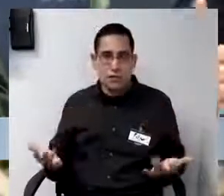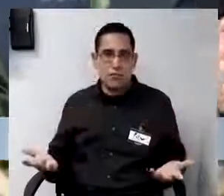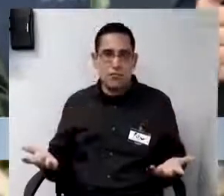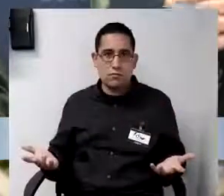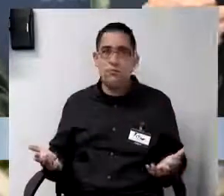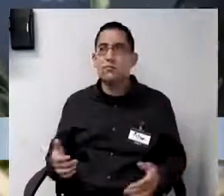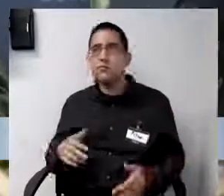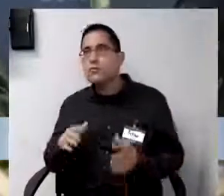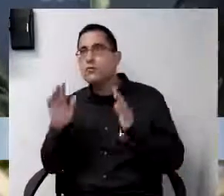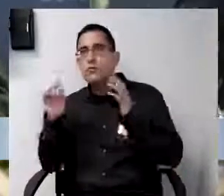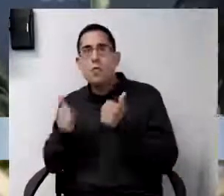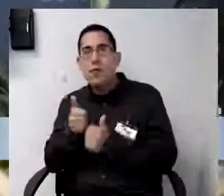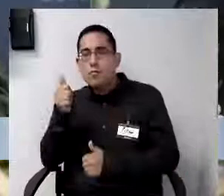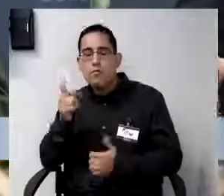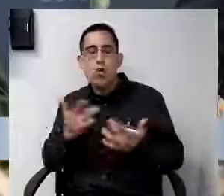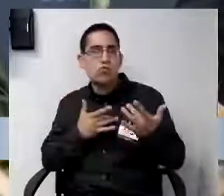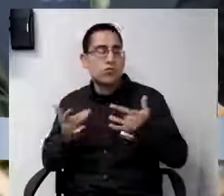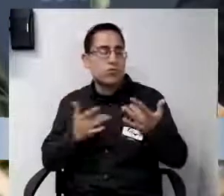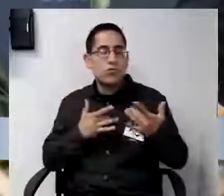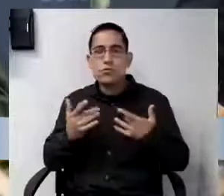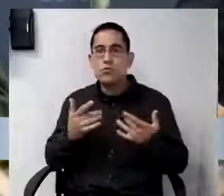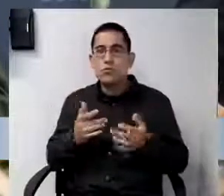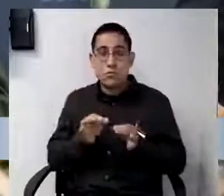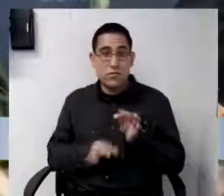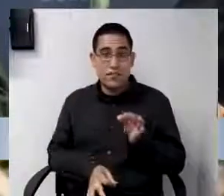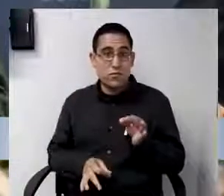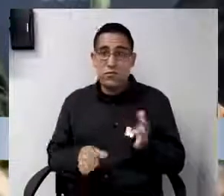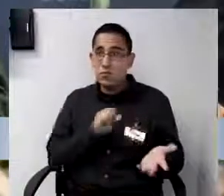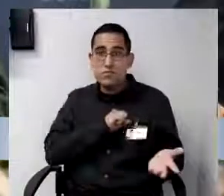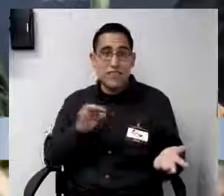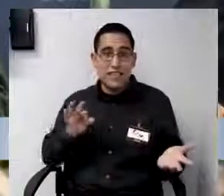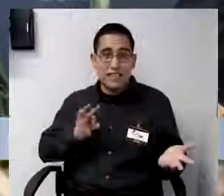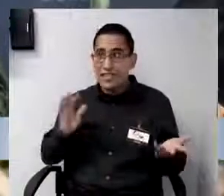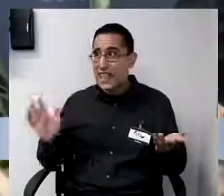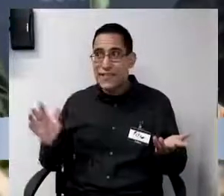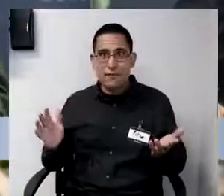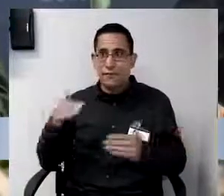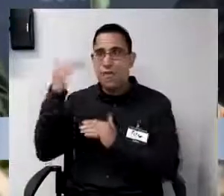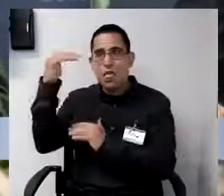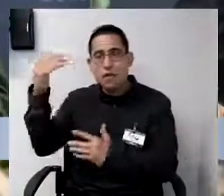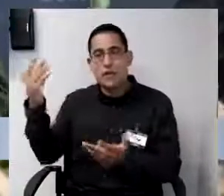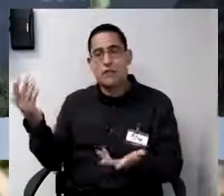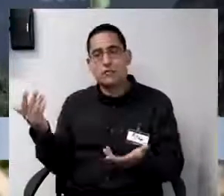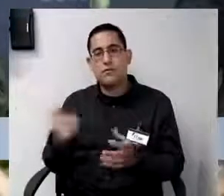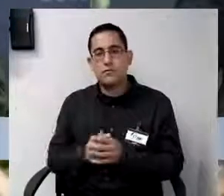in the Valley right now, is we simply don't have the staff. Right. Okay.